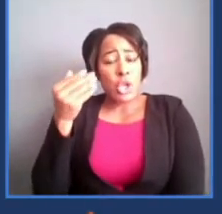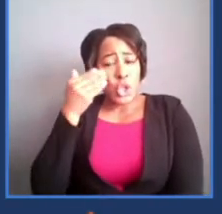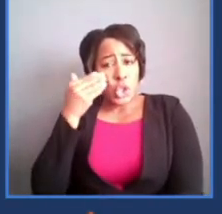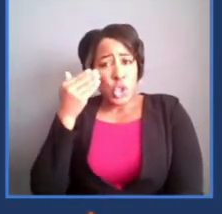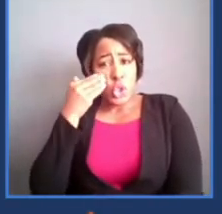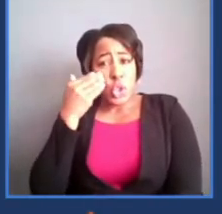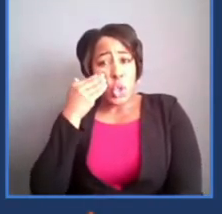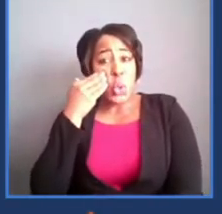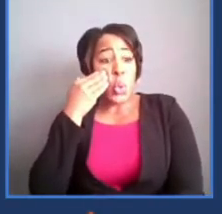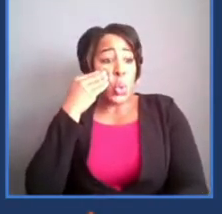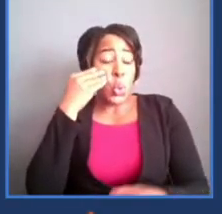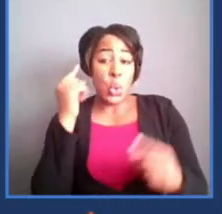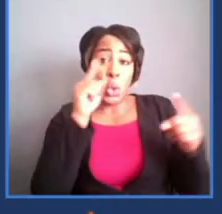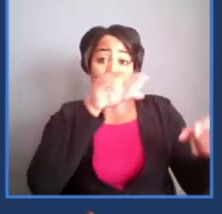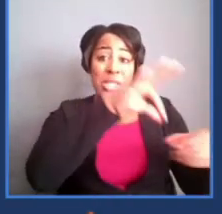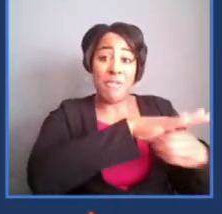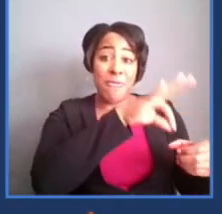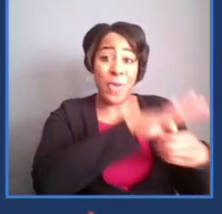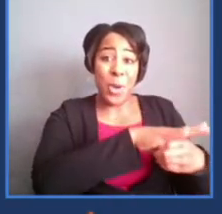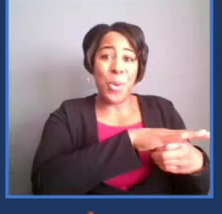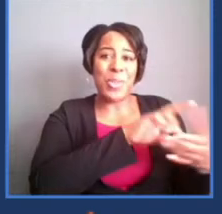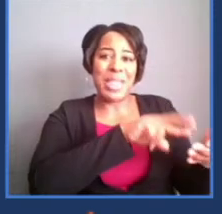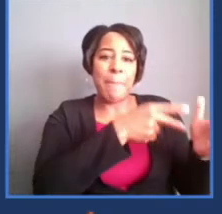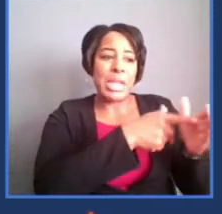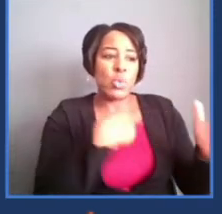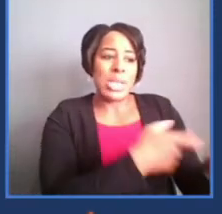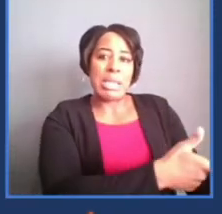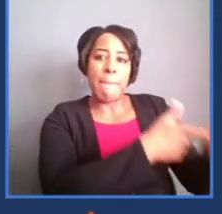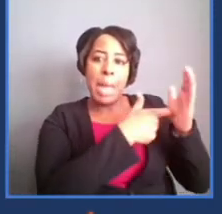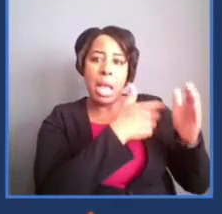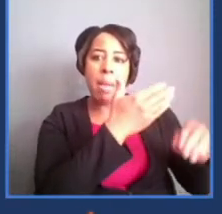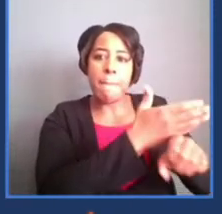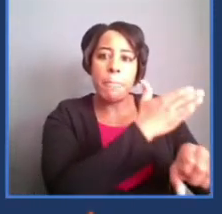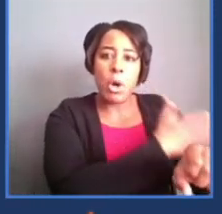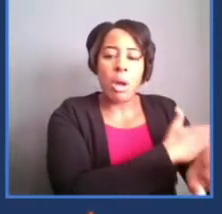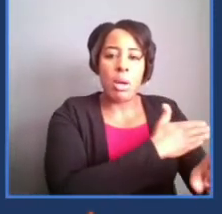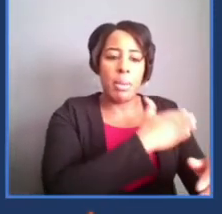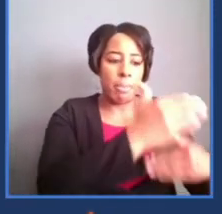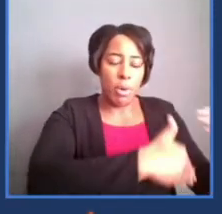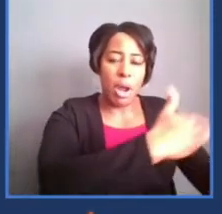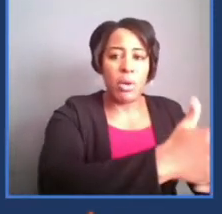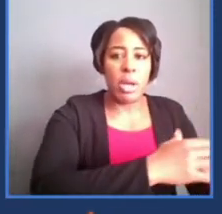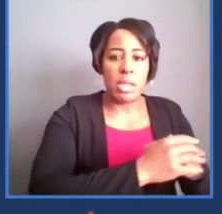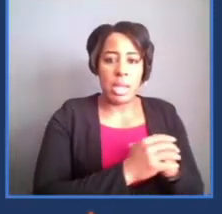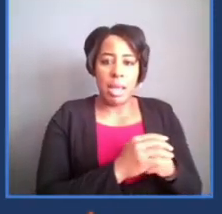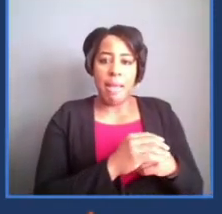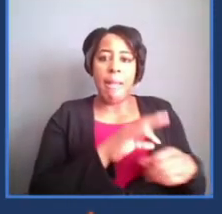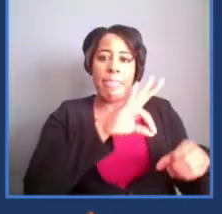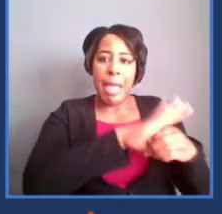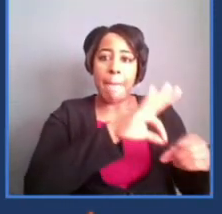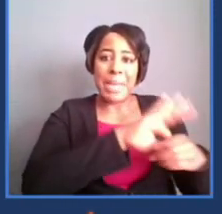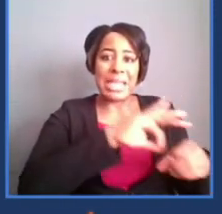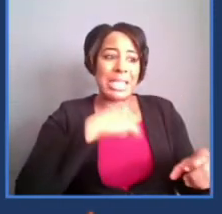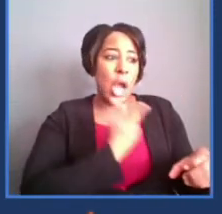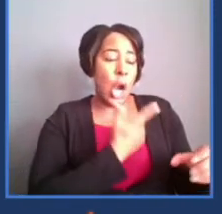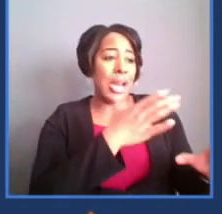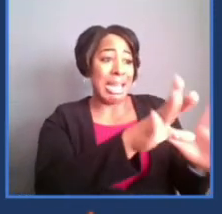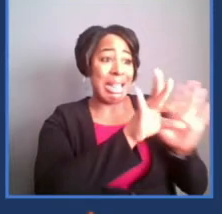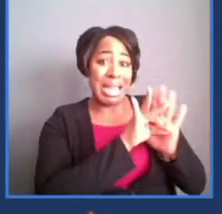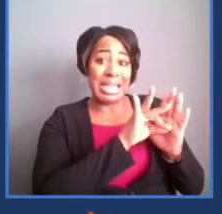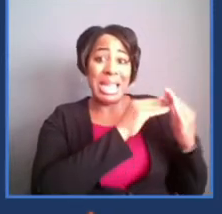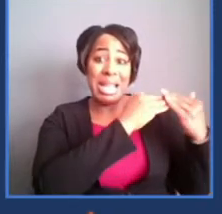demand progress. The ballot box is where we hold elected officials accountable. The ballot box is where we ensure that this